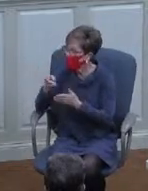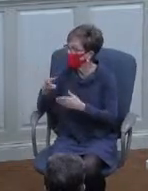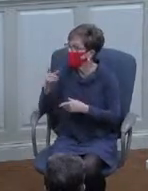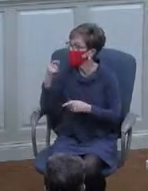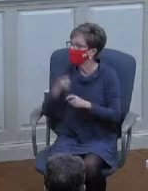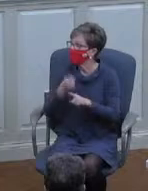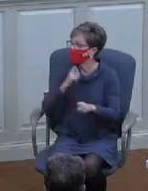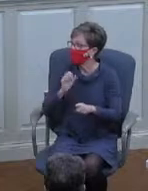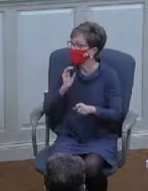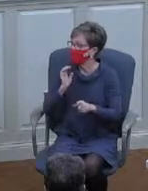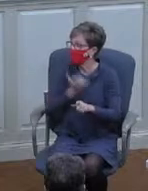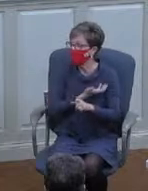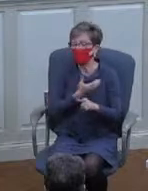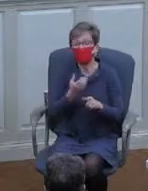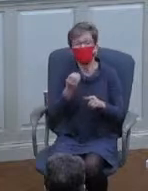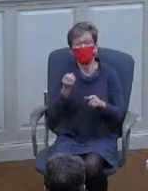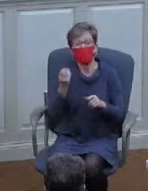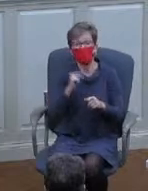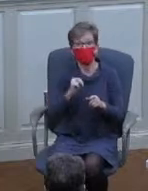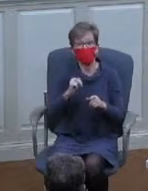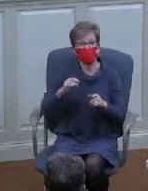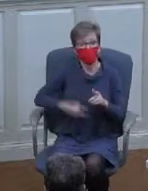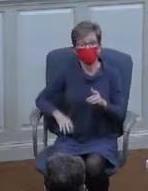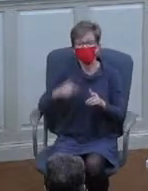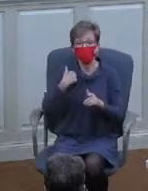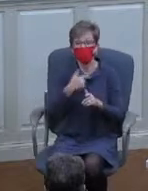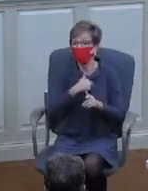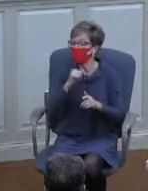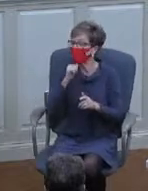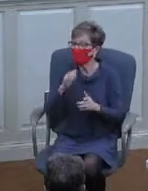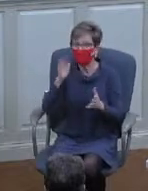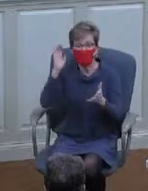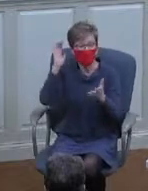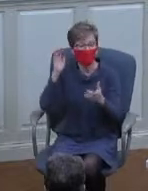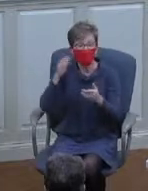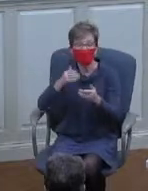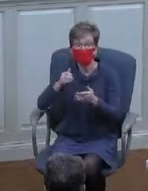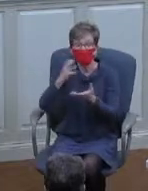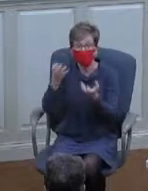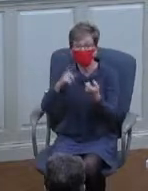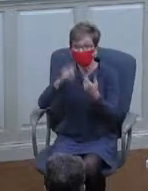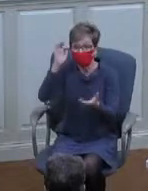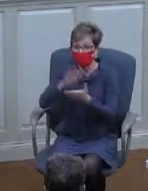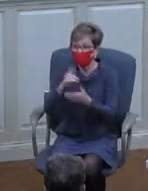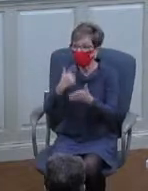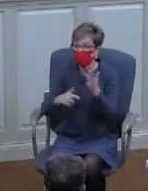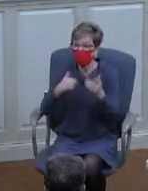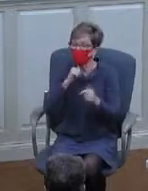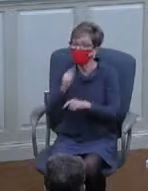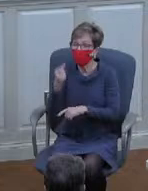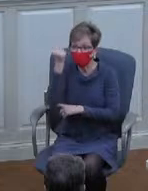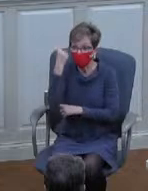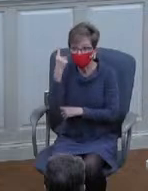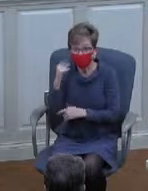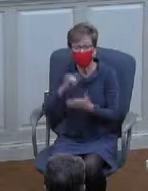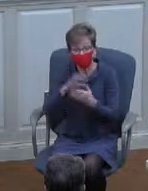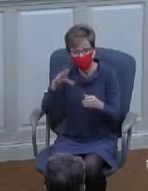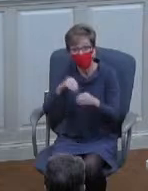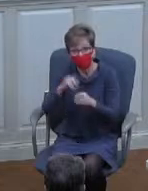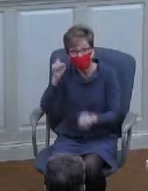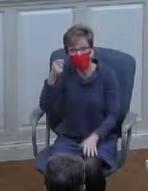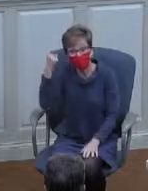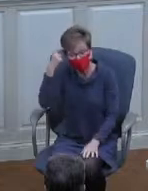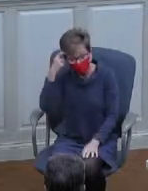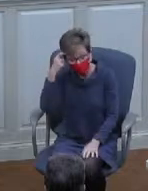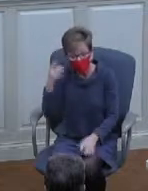buttering our own bread, we discount what we cannot be bothered to understand, including government and the role